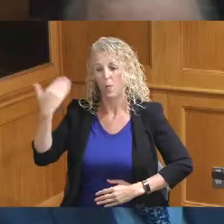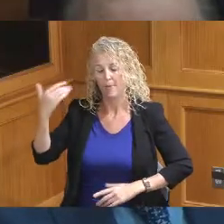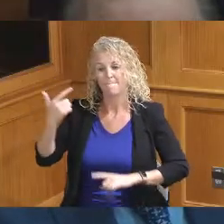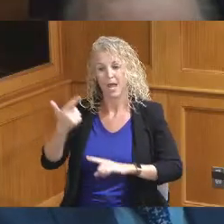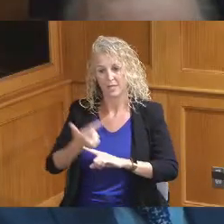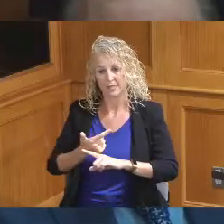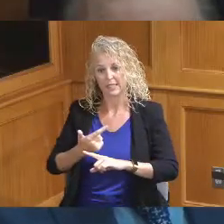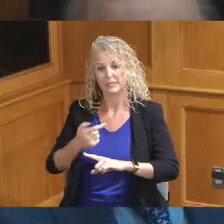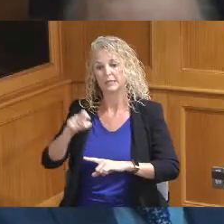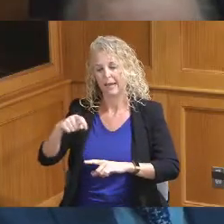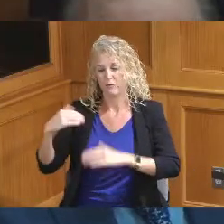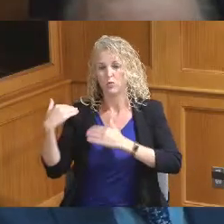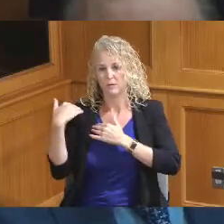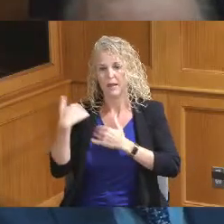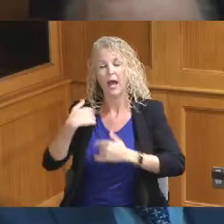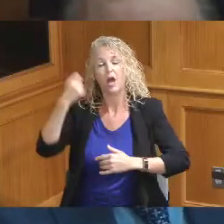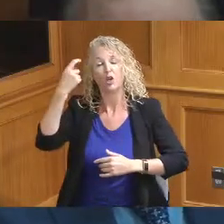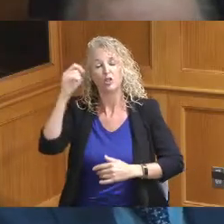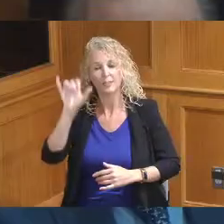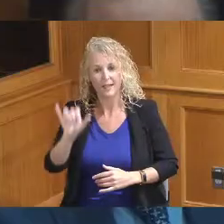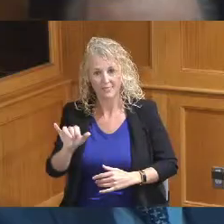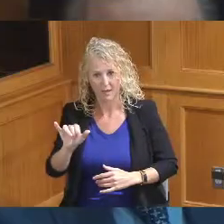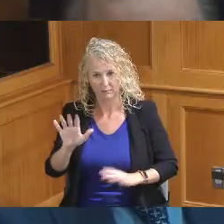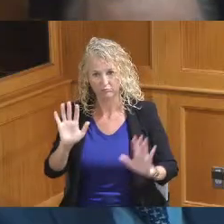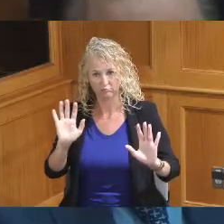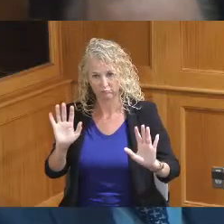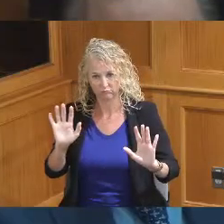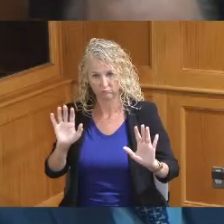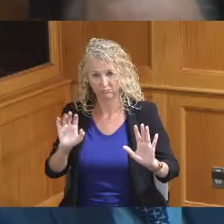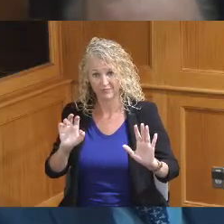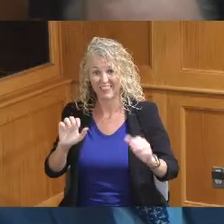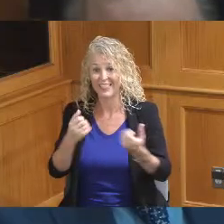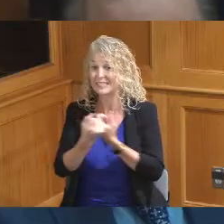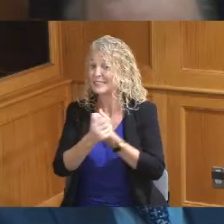up. I'd have voted for these